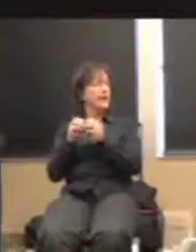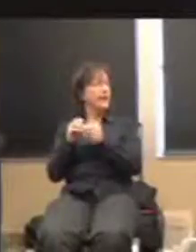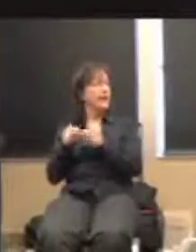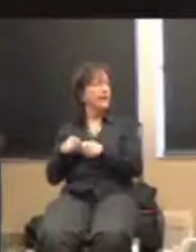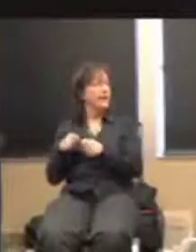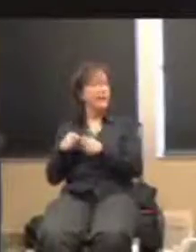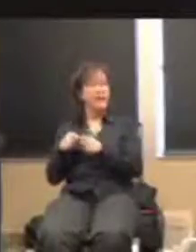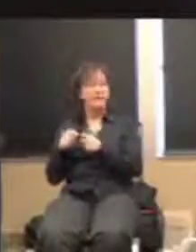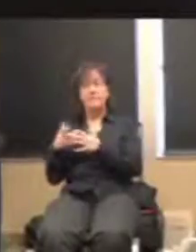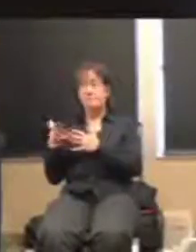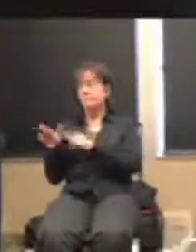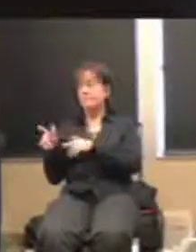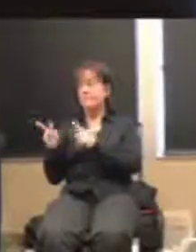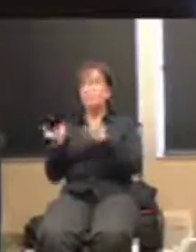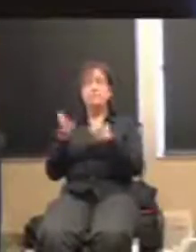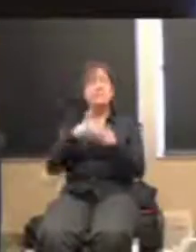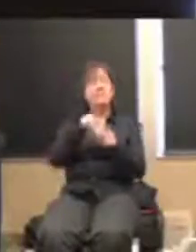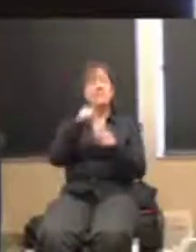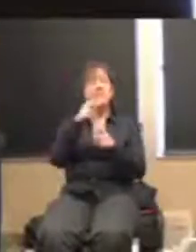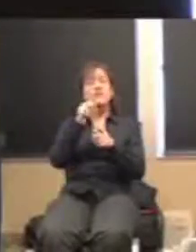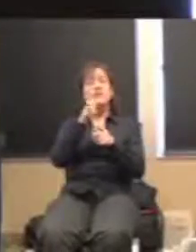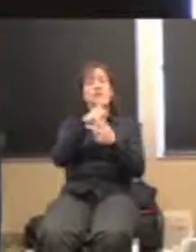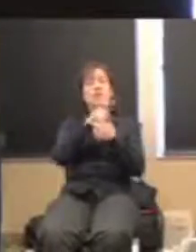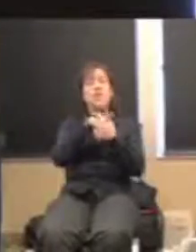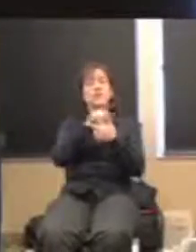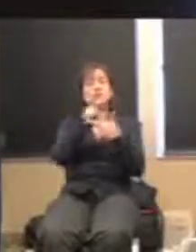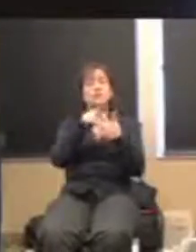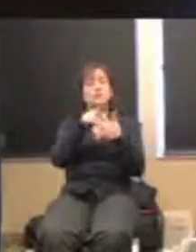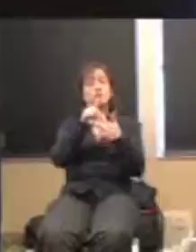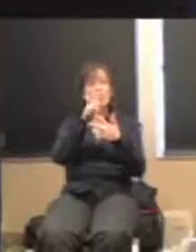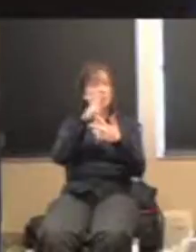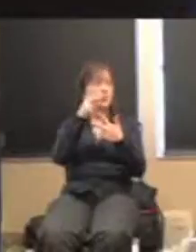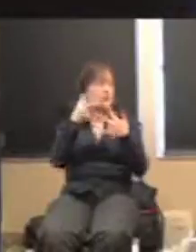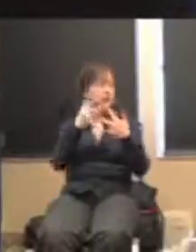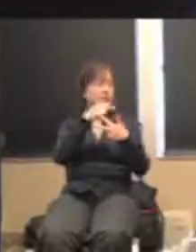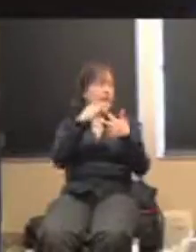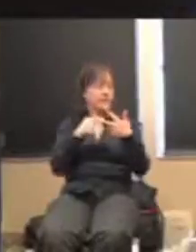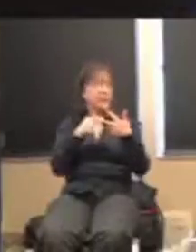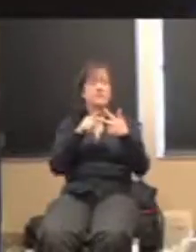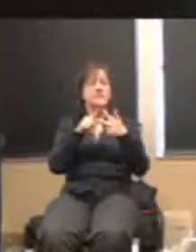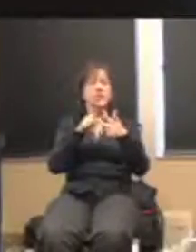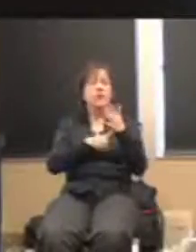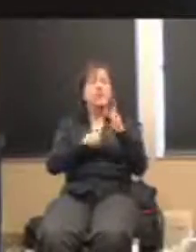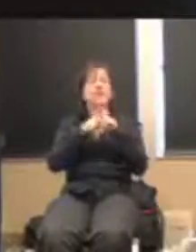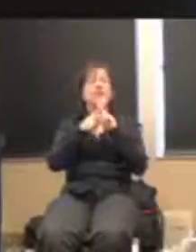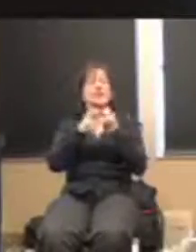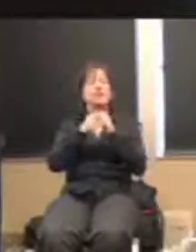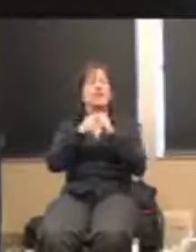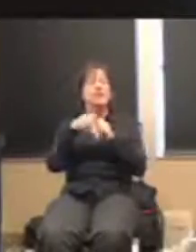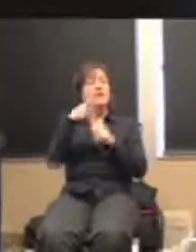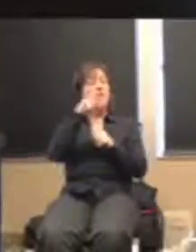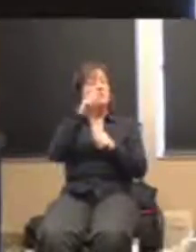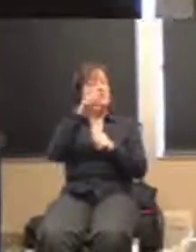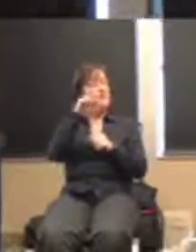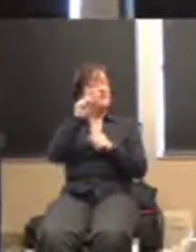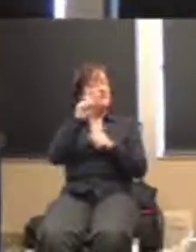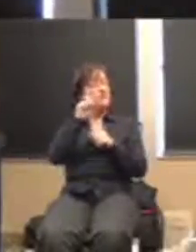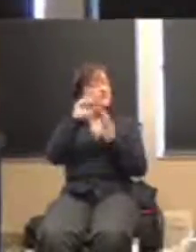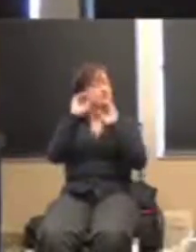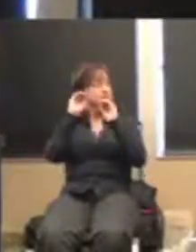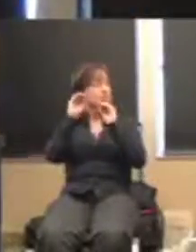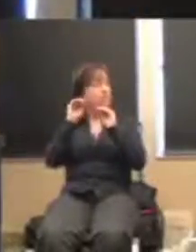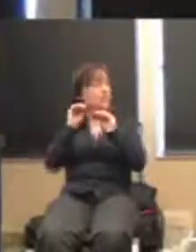through 3, which are primarily the phases in which you will begin with. And what PECS does, PECS teaches